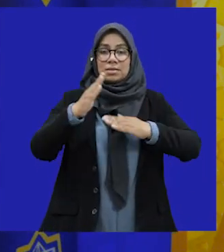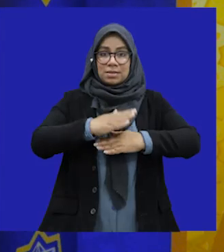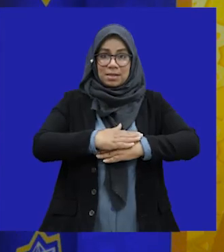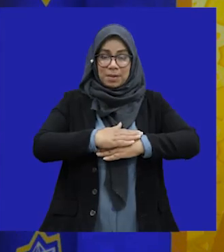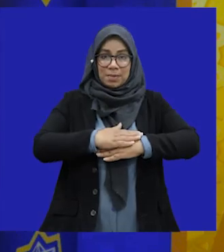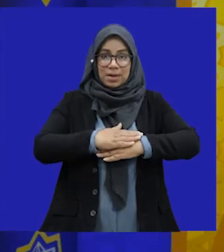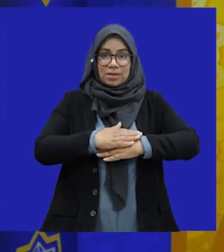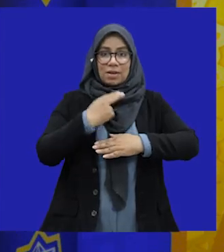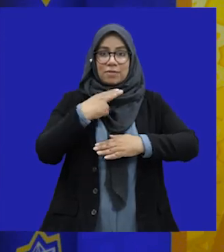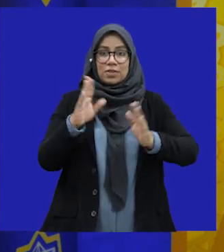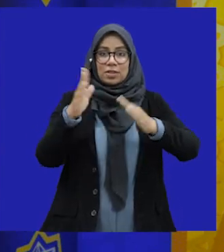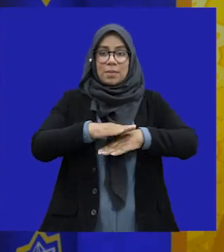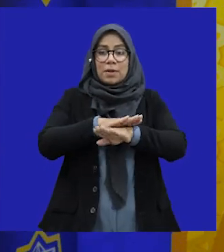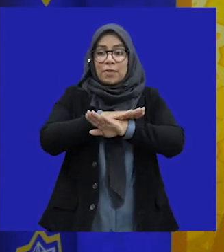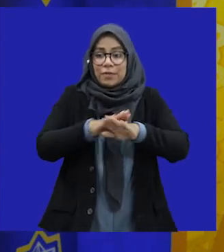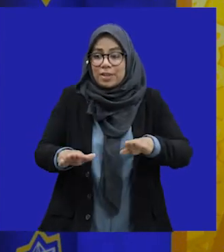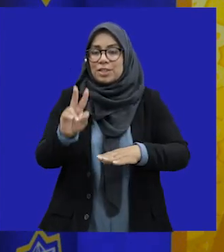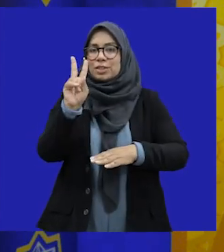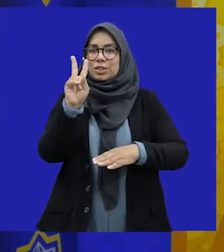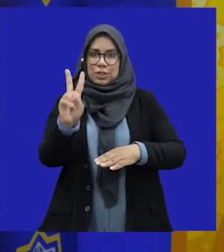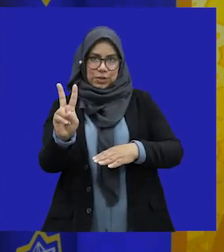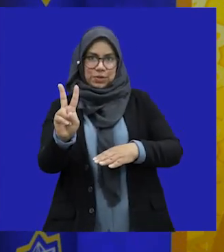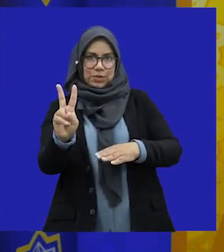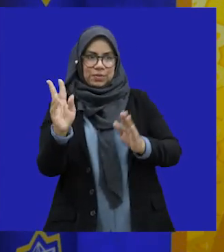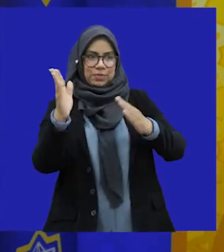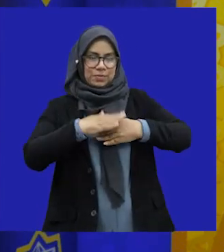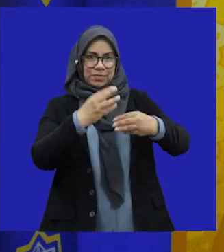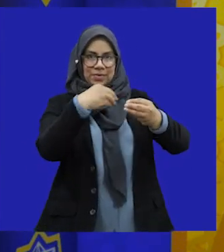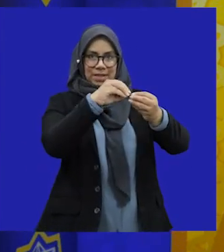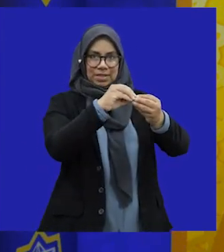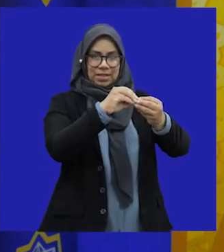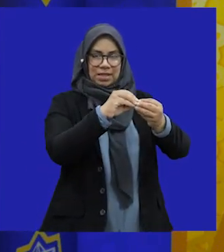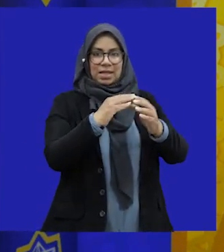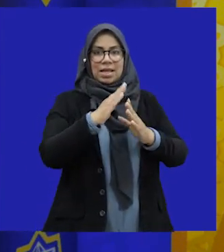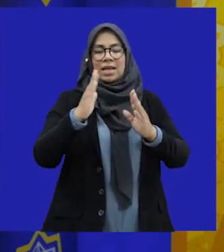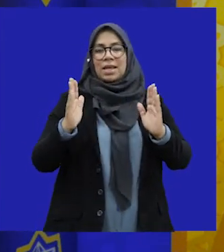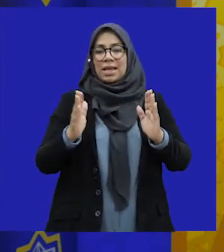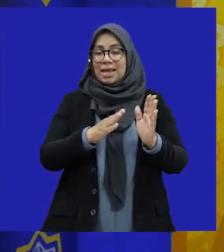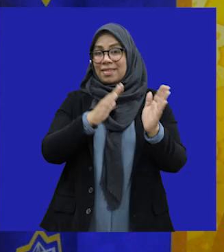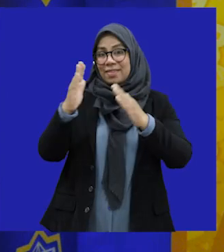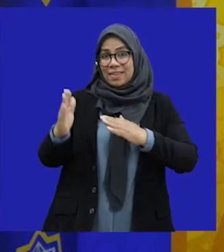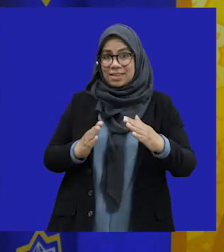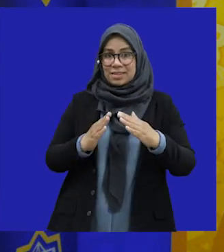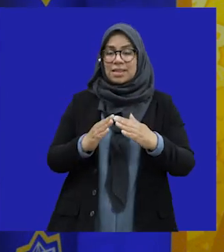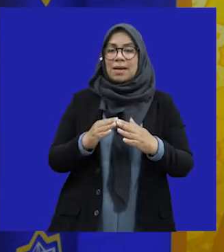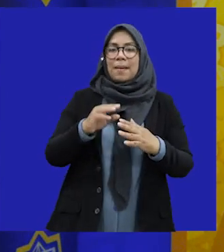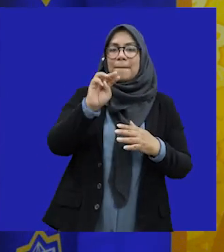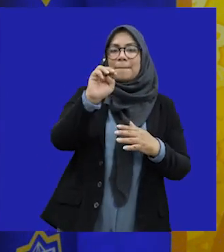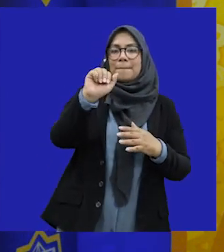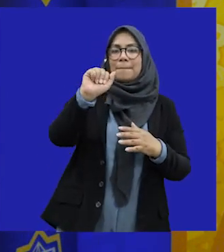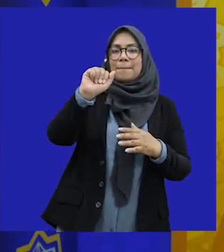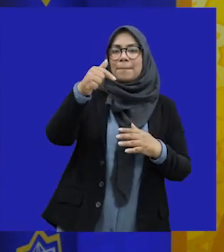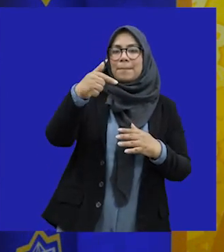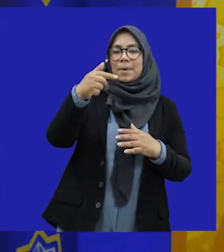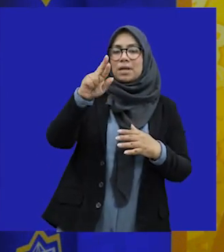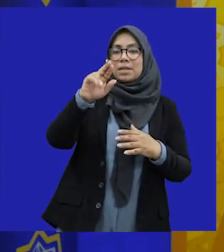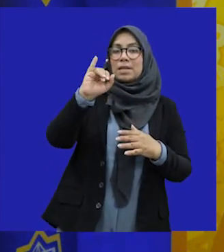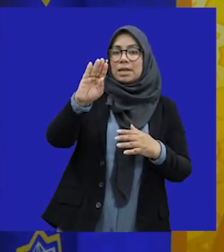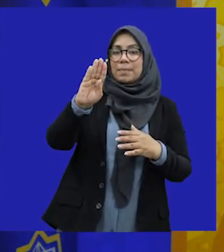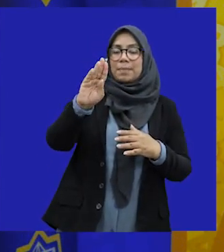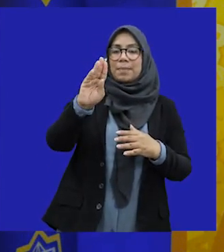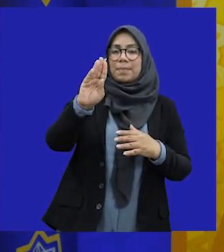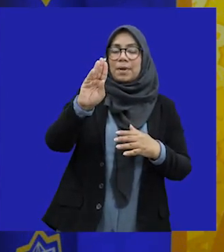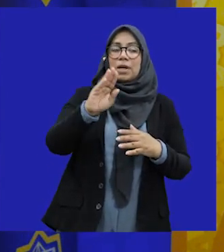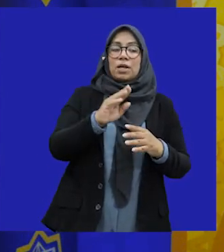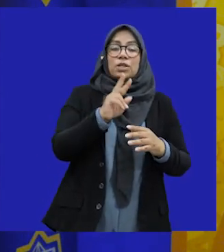rak'ats prayed after dhuhr prayer. Wa rak'ataini ba'da al-maghrib, meaning 2 rak'ats that are prayed